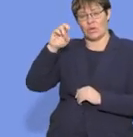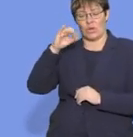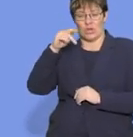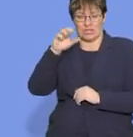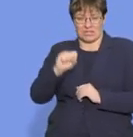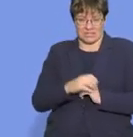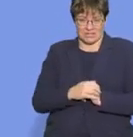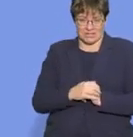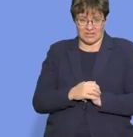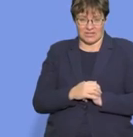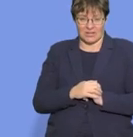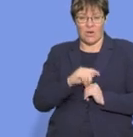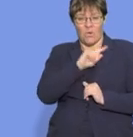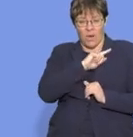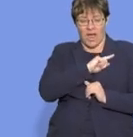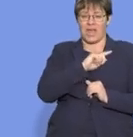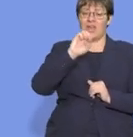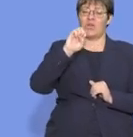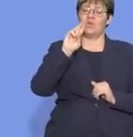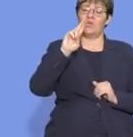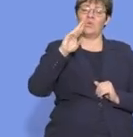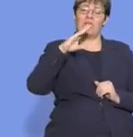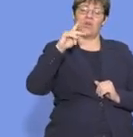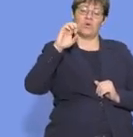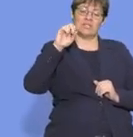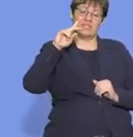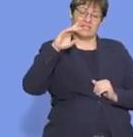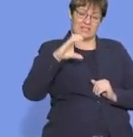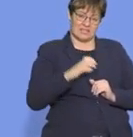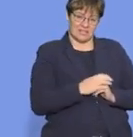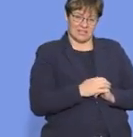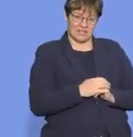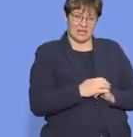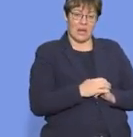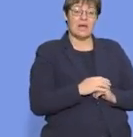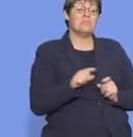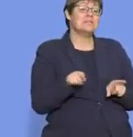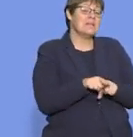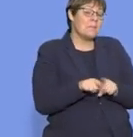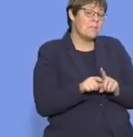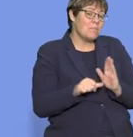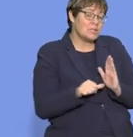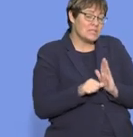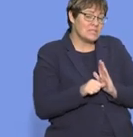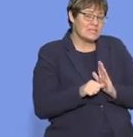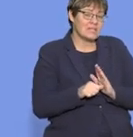nucleus. That's why it's eukaryotic. But the important thing is they also